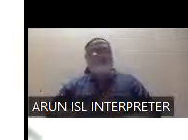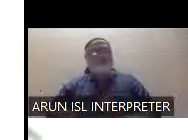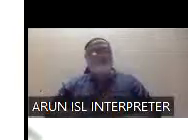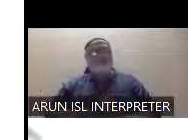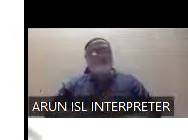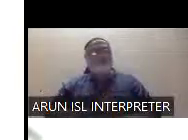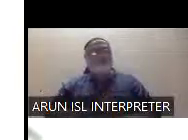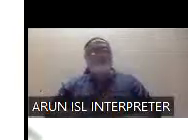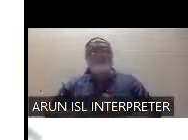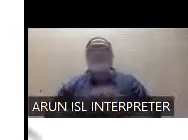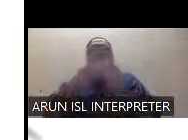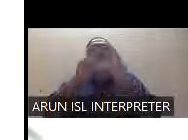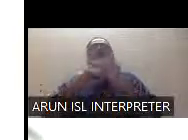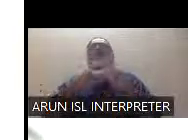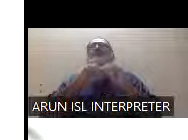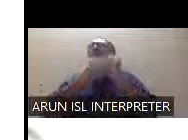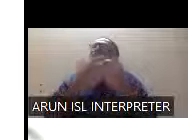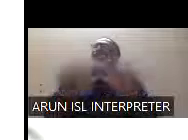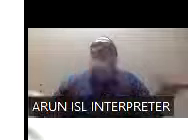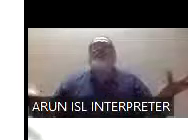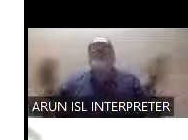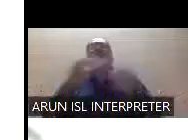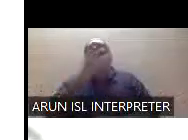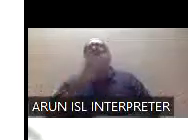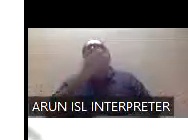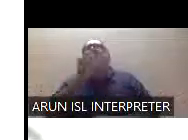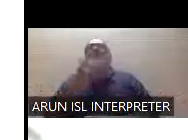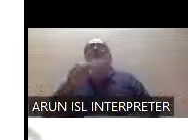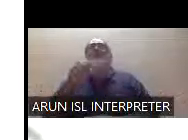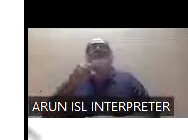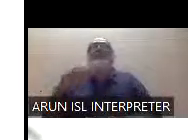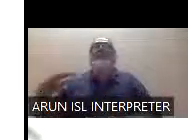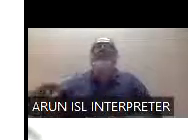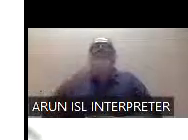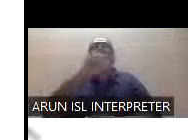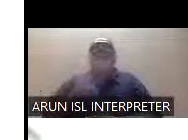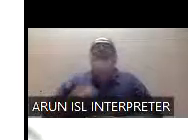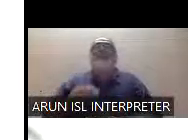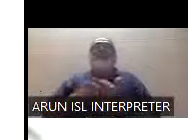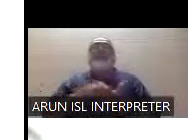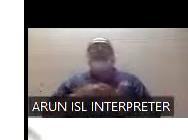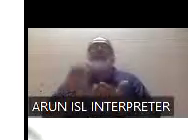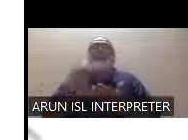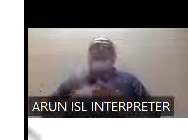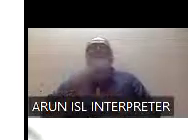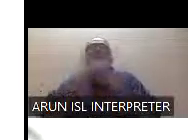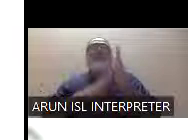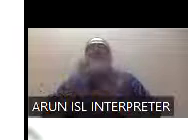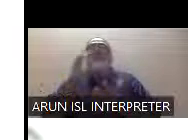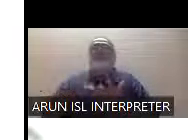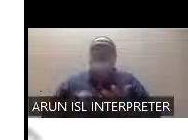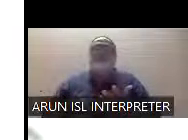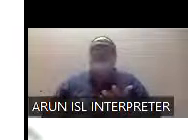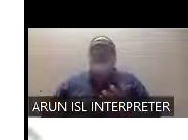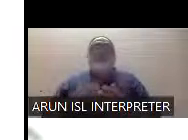just generally, just, cursorily, we will say that yes, a ramp is required, braille is required, sign language is required.